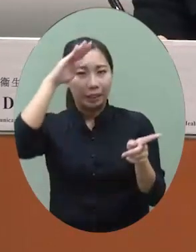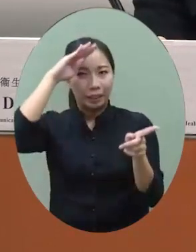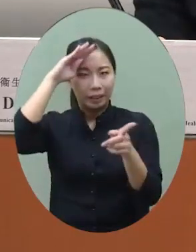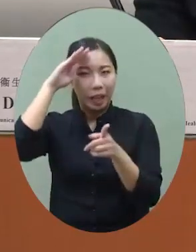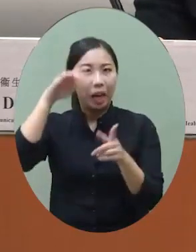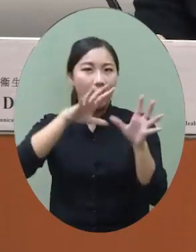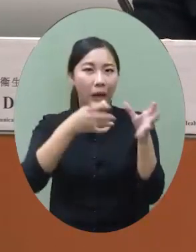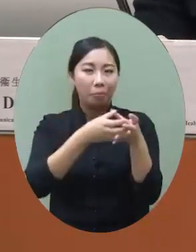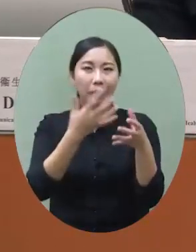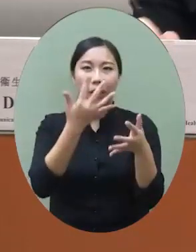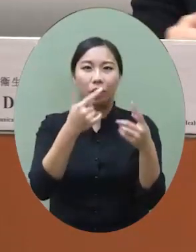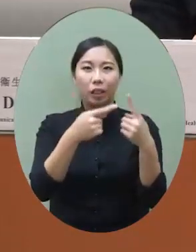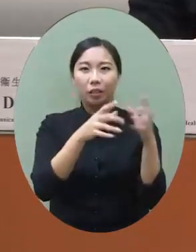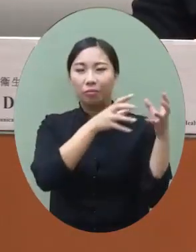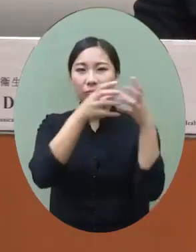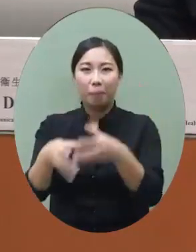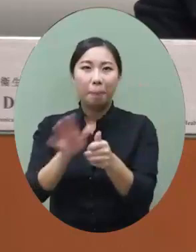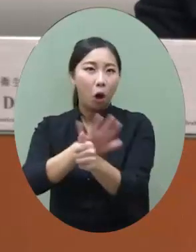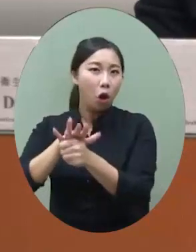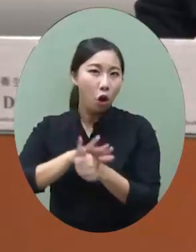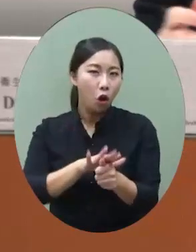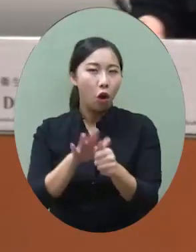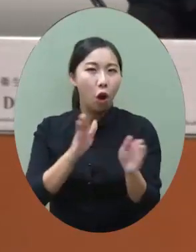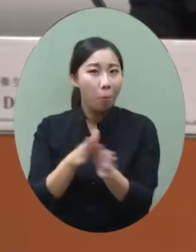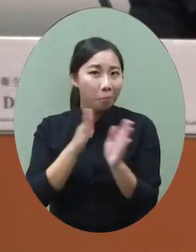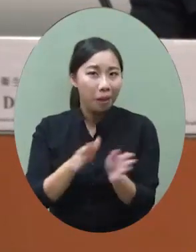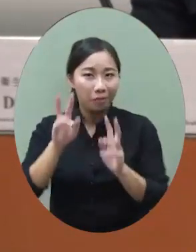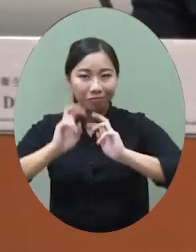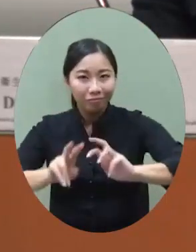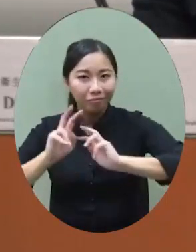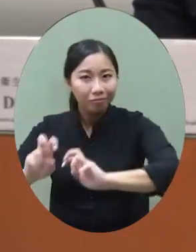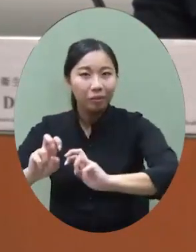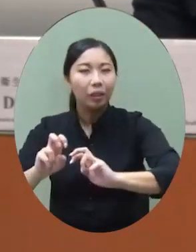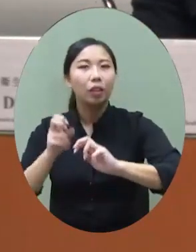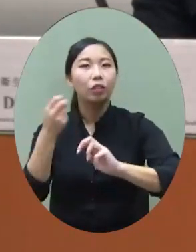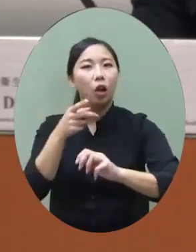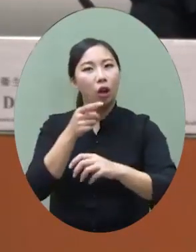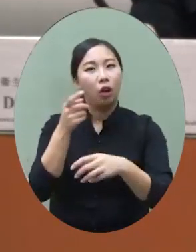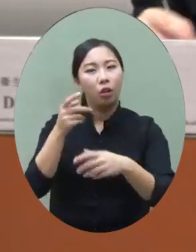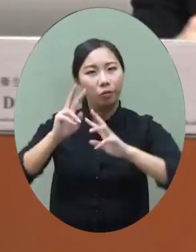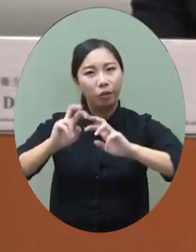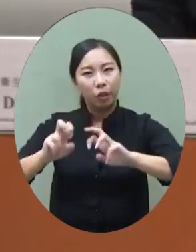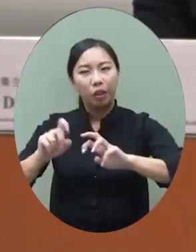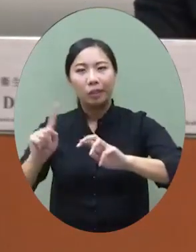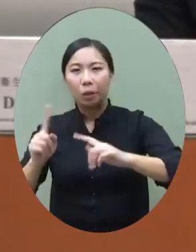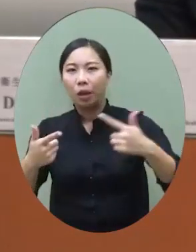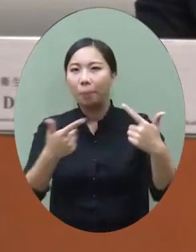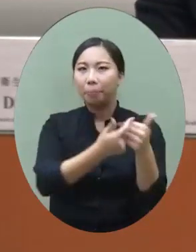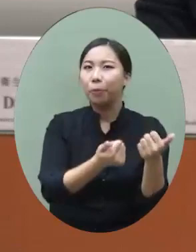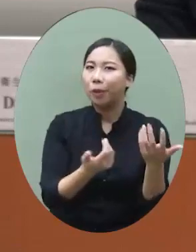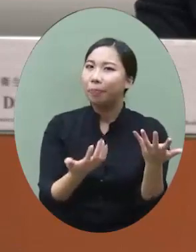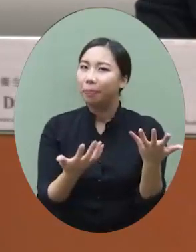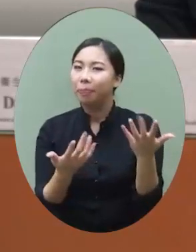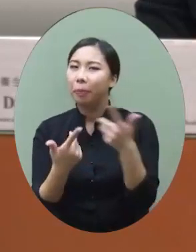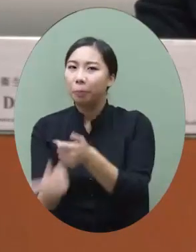CHP divide the contact tracing work with the disciplinary forces? And another question to Dr. Chuan, would you agree that there is a need to regulate family